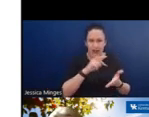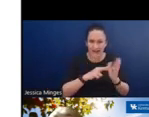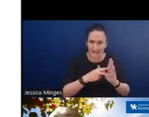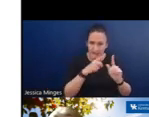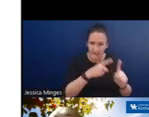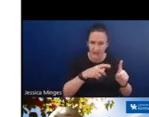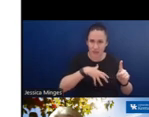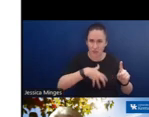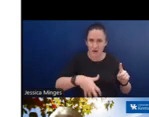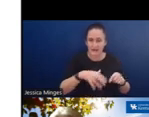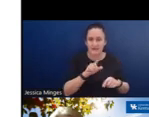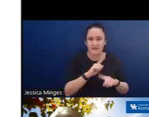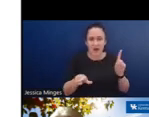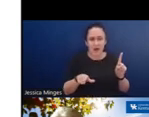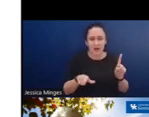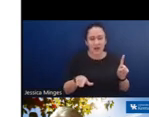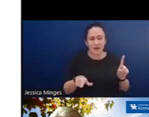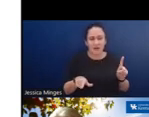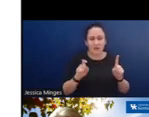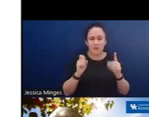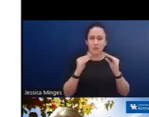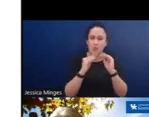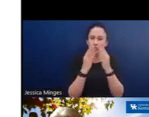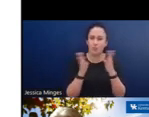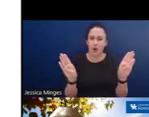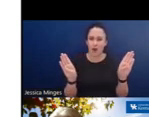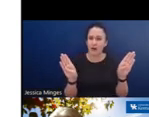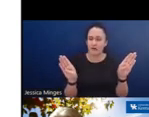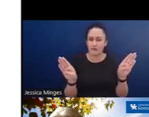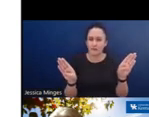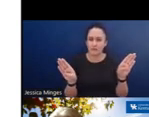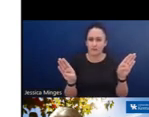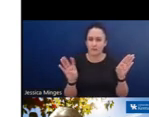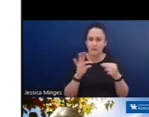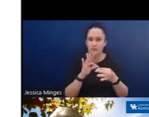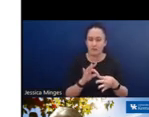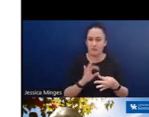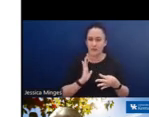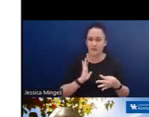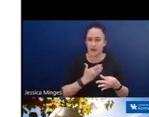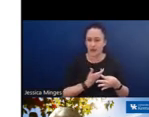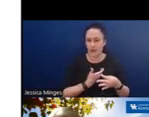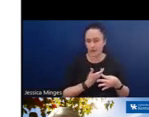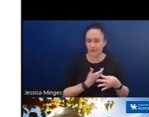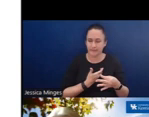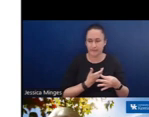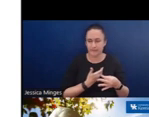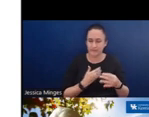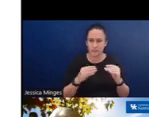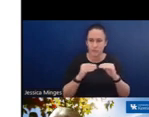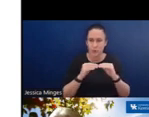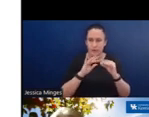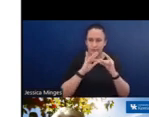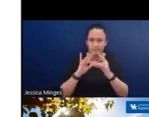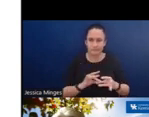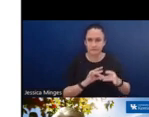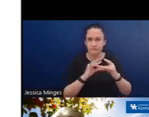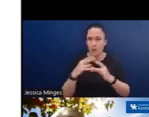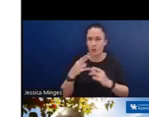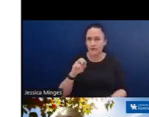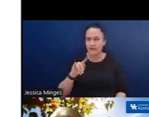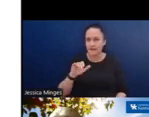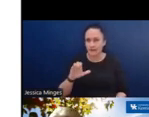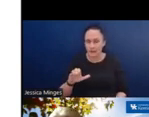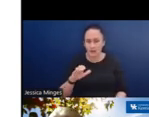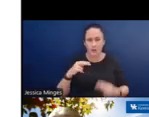about, it should be much broader, based on our like more holistic, humanistic,